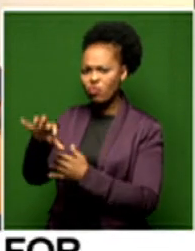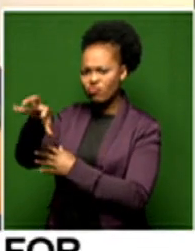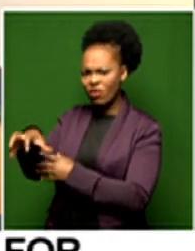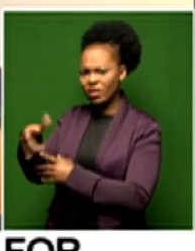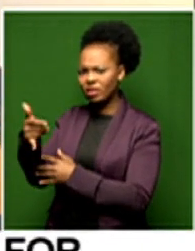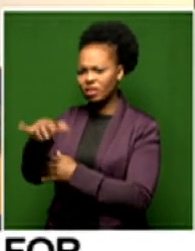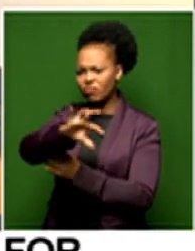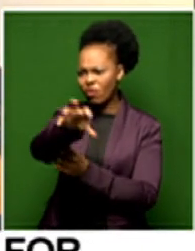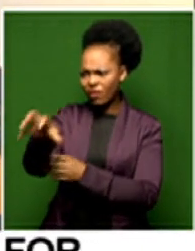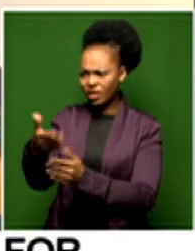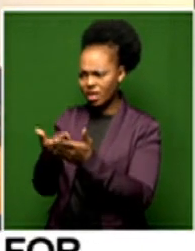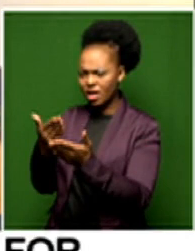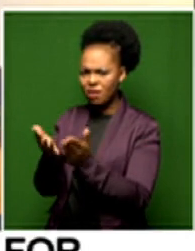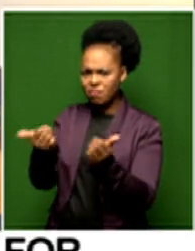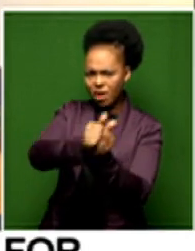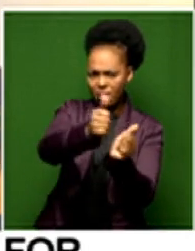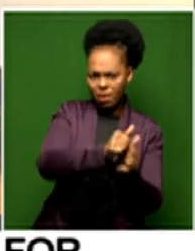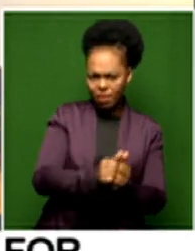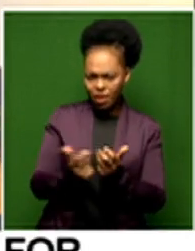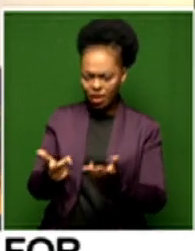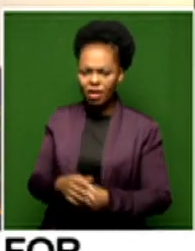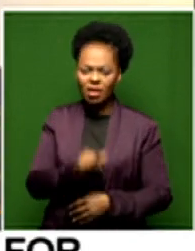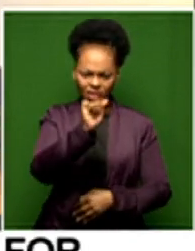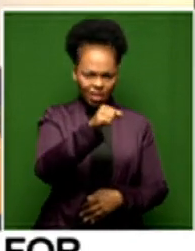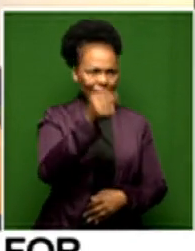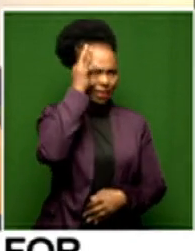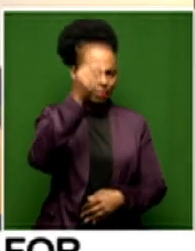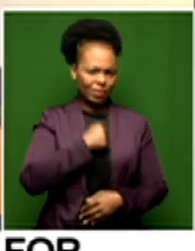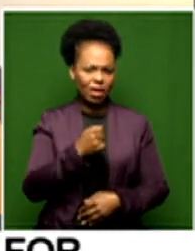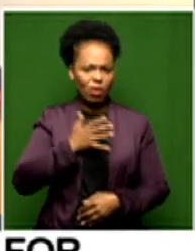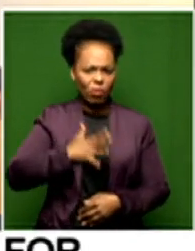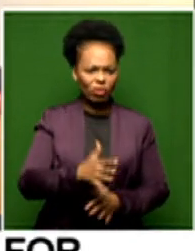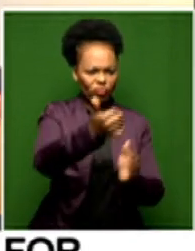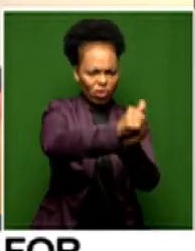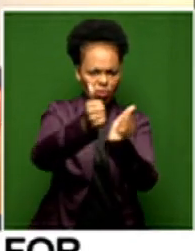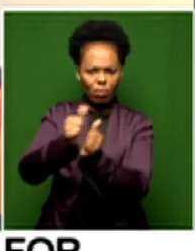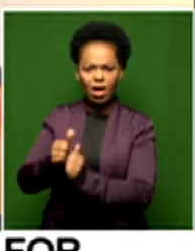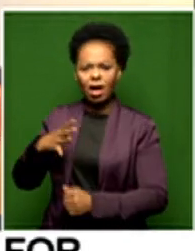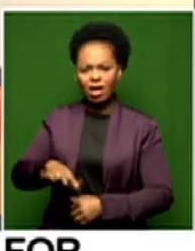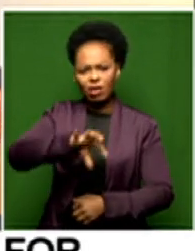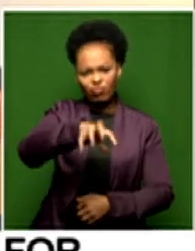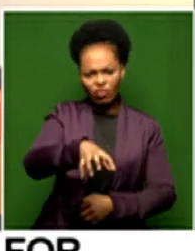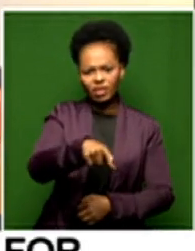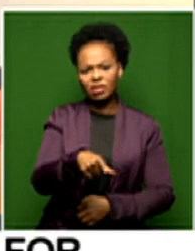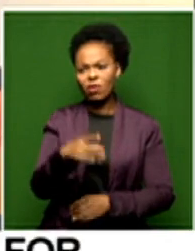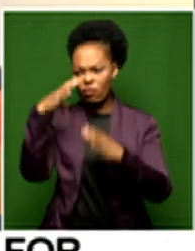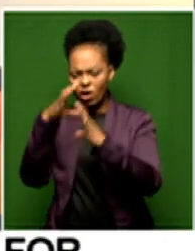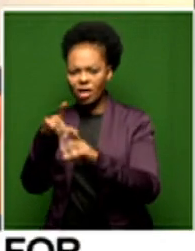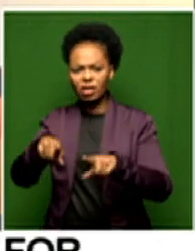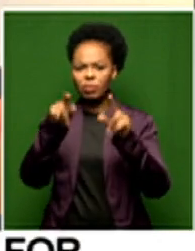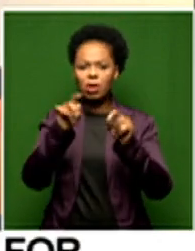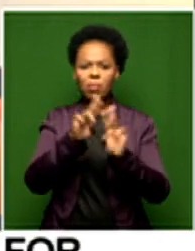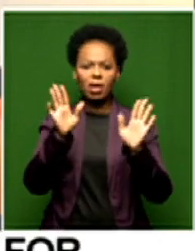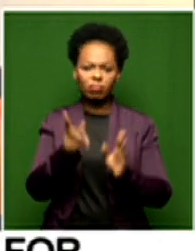That's the dream, finding partners and ensuring that nobody's left behind. Okay, and for those who